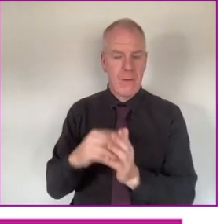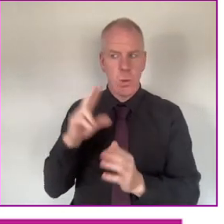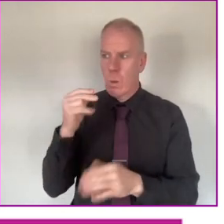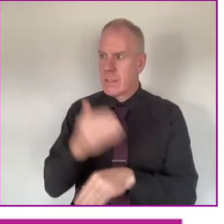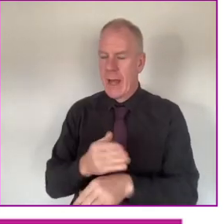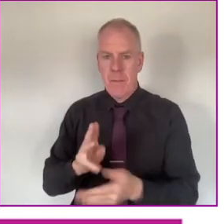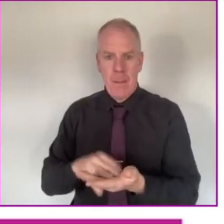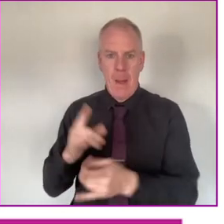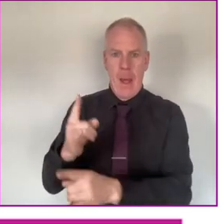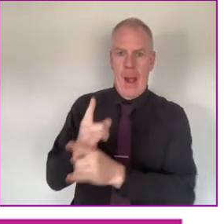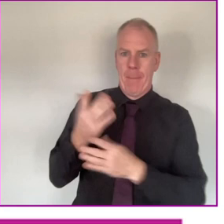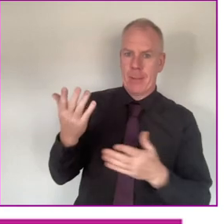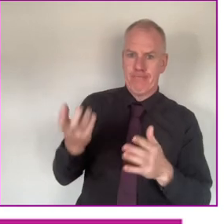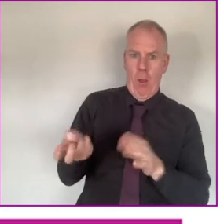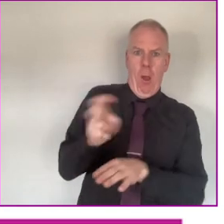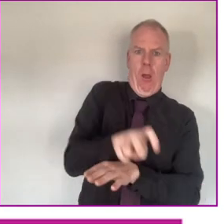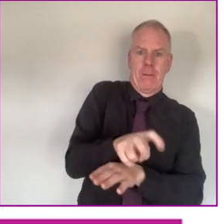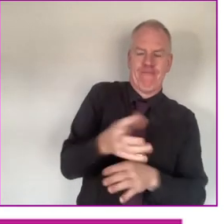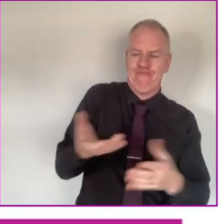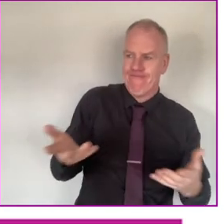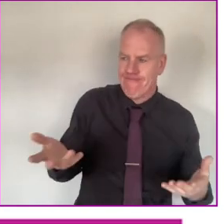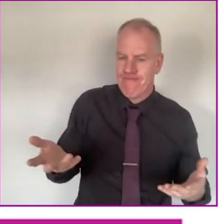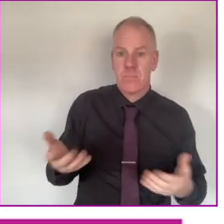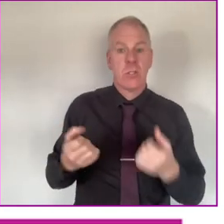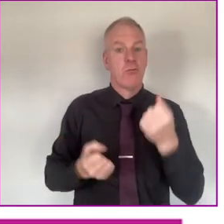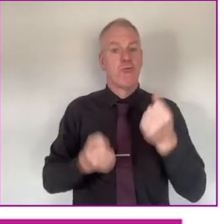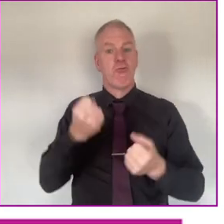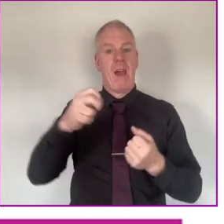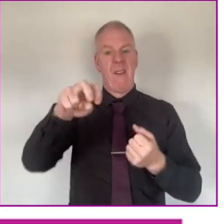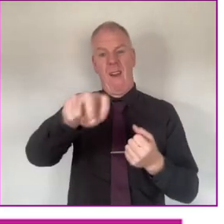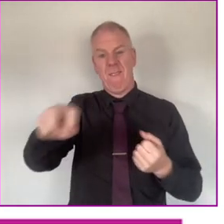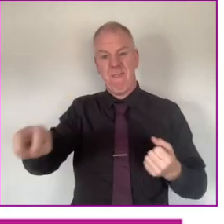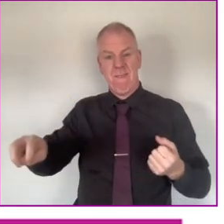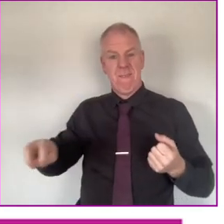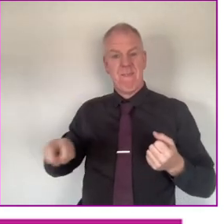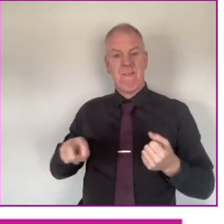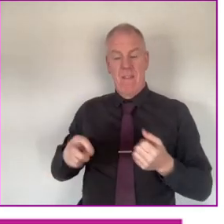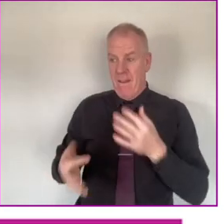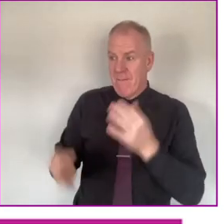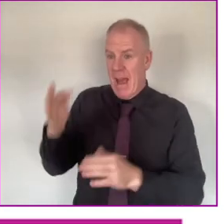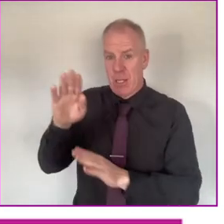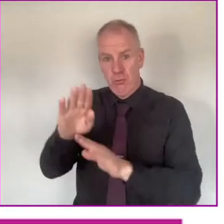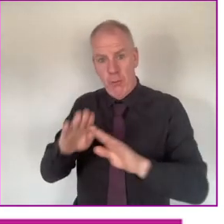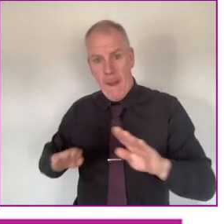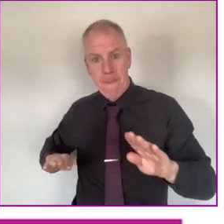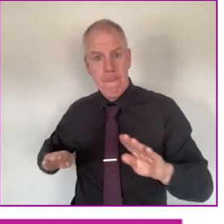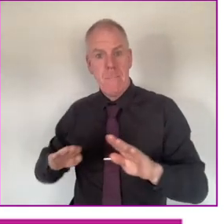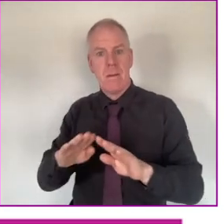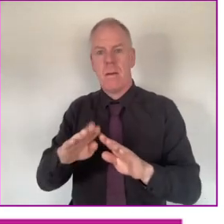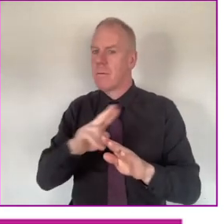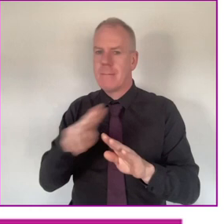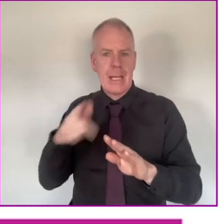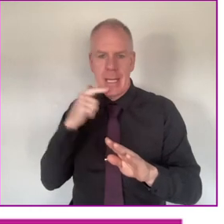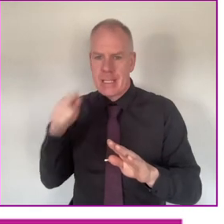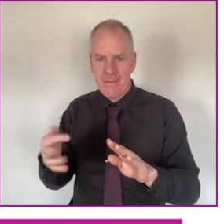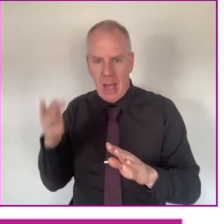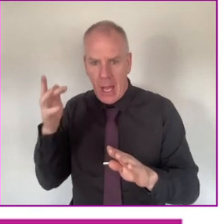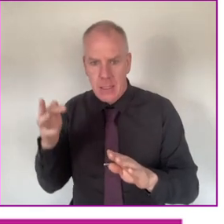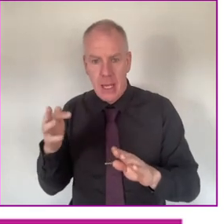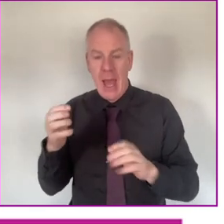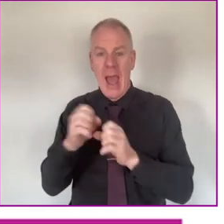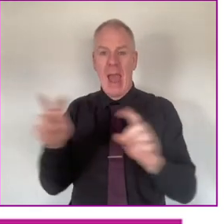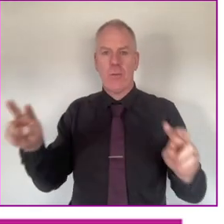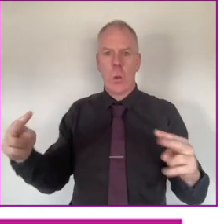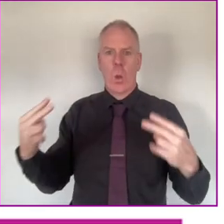was no staff member around to assist me to get on the train. The driver had to get off the train, go find the ramp, which was not easy.